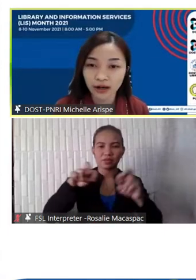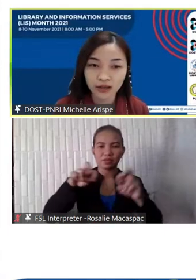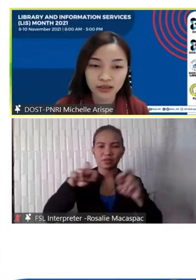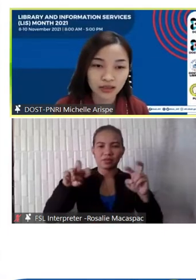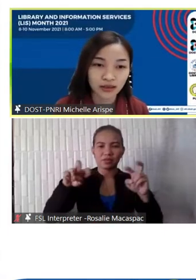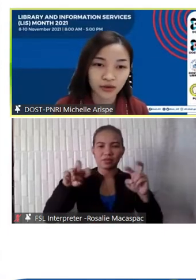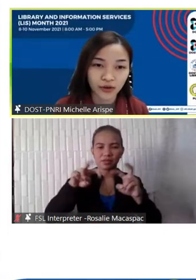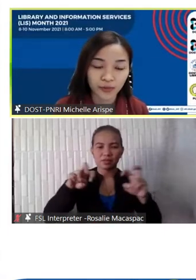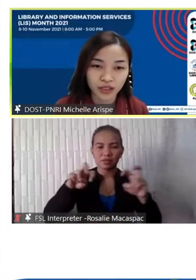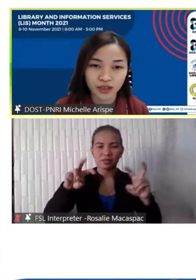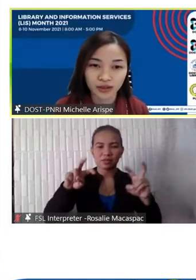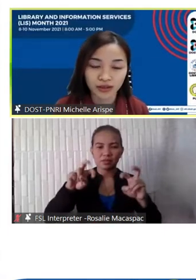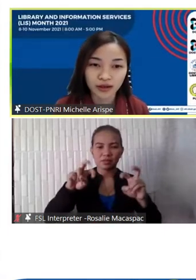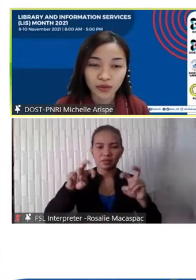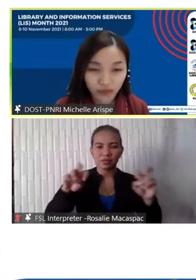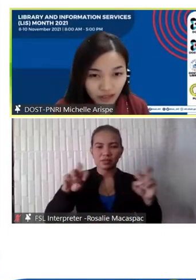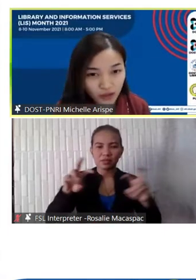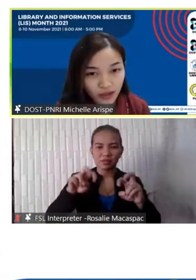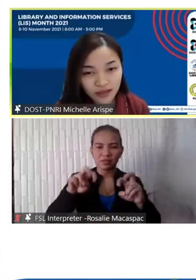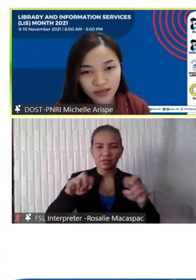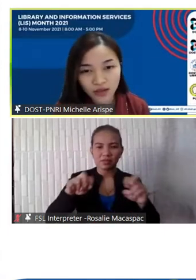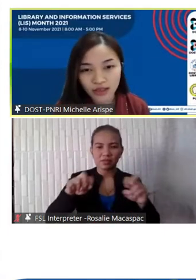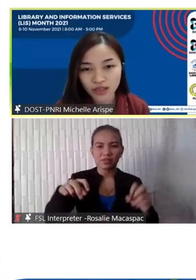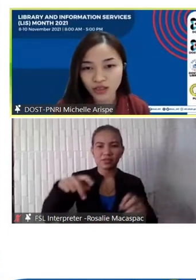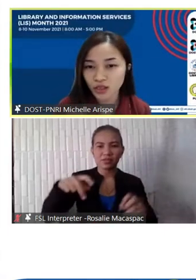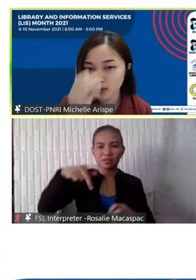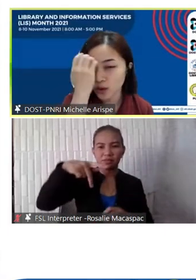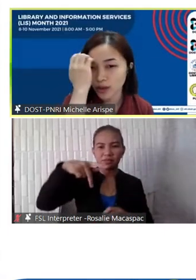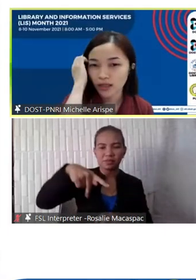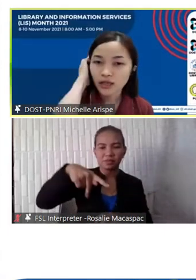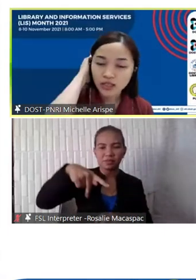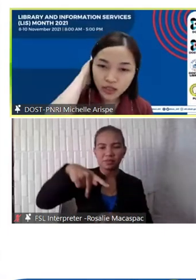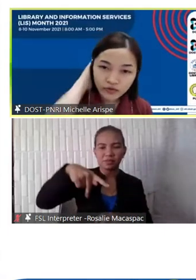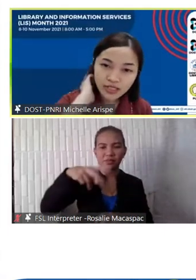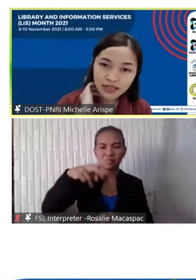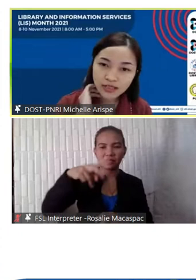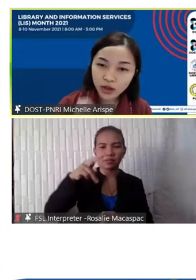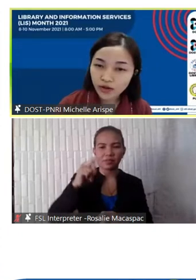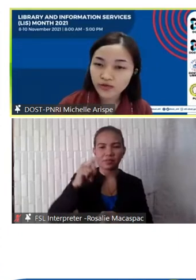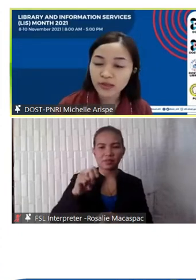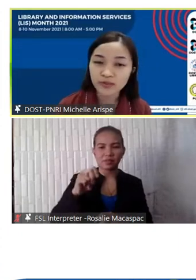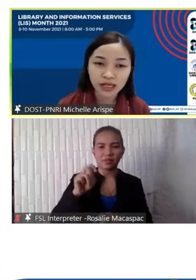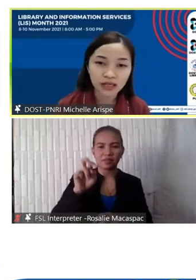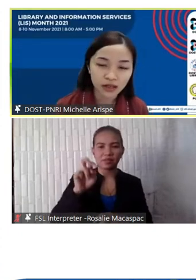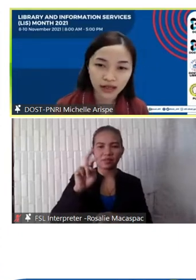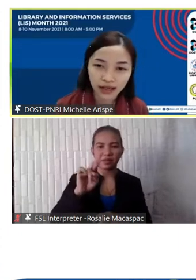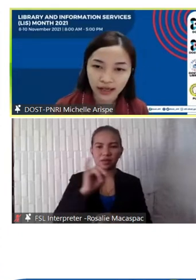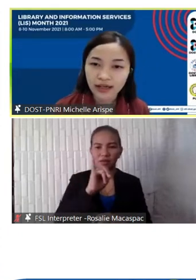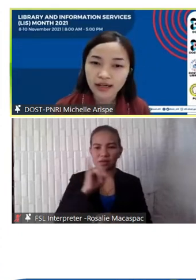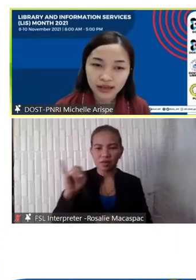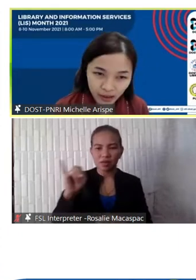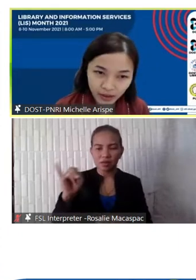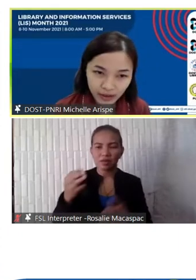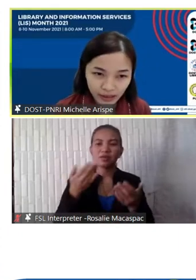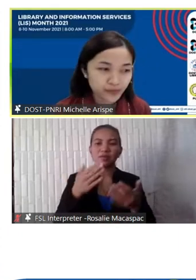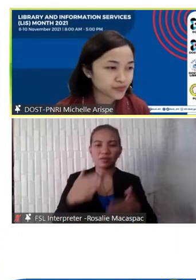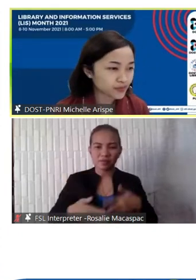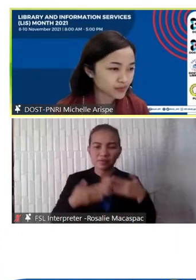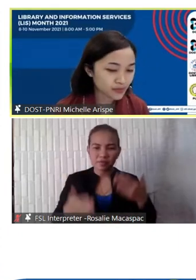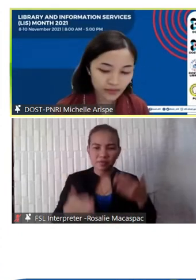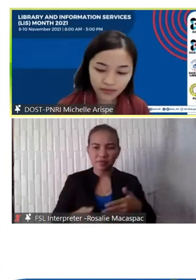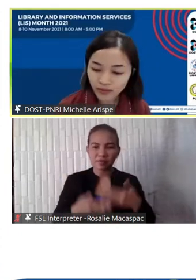fellow librarians and information professionals the research support services of the PNRI